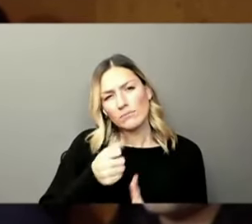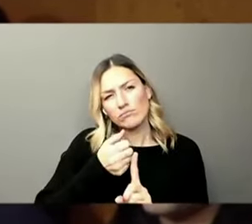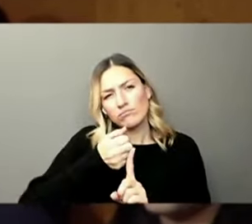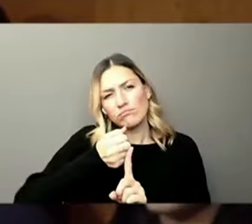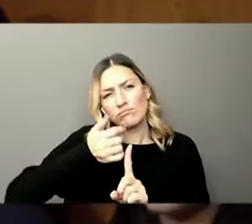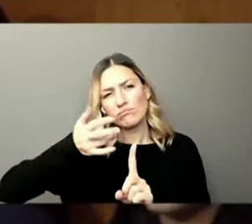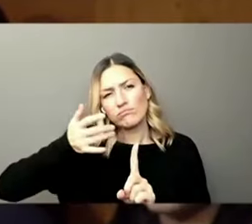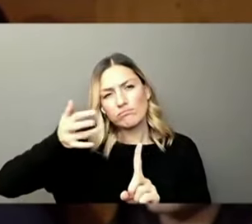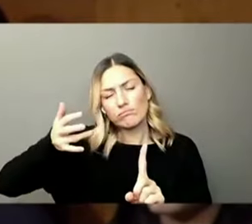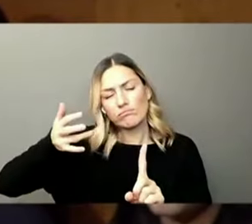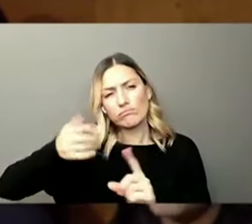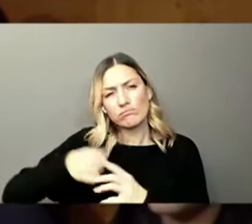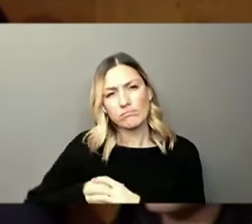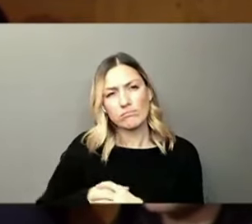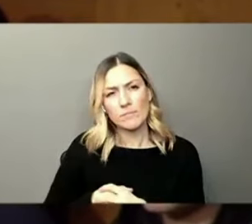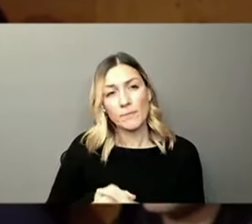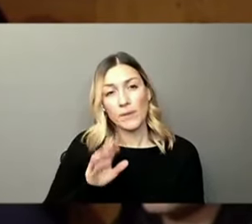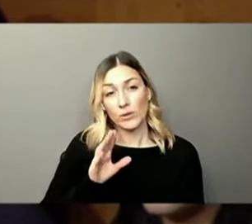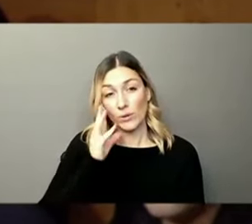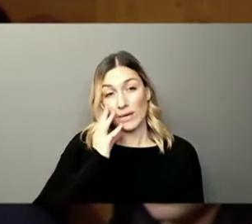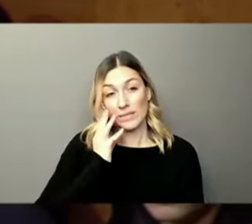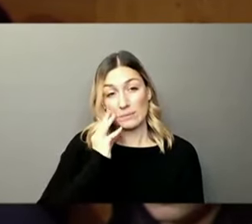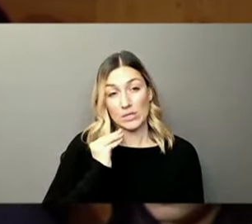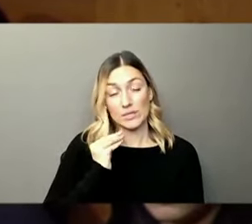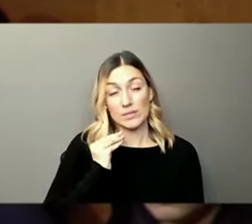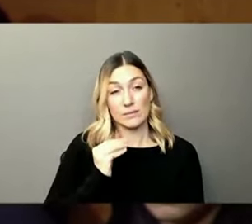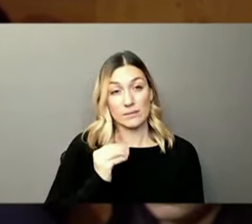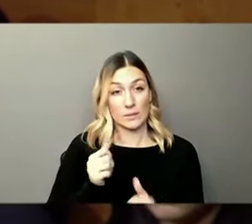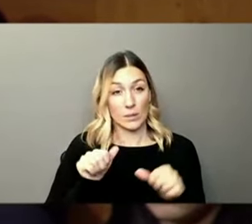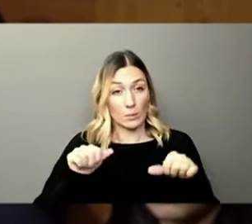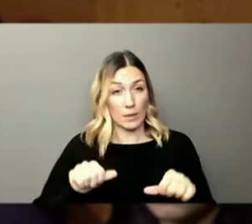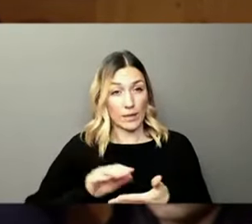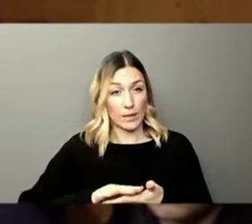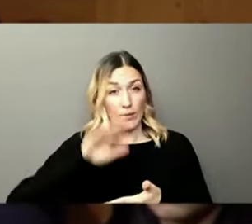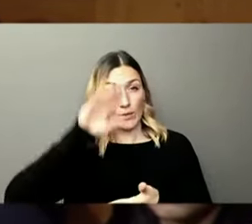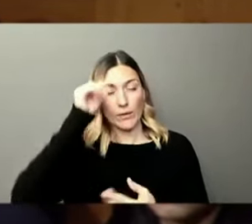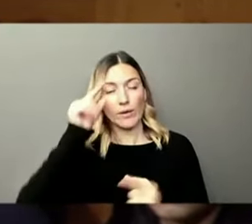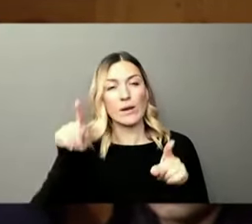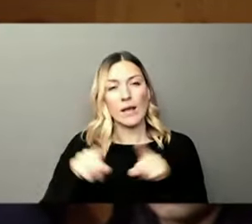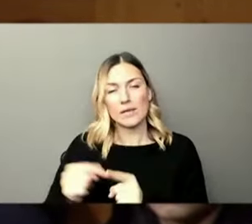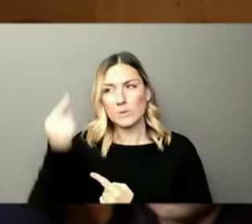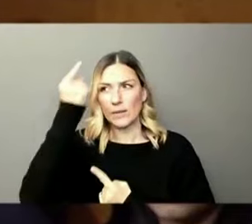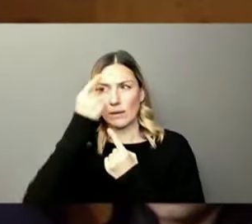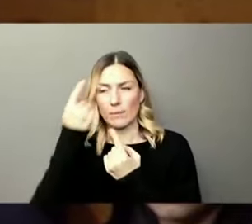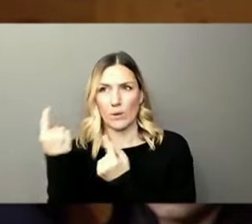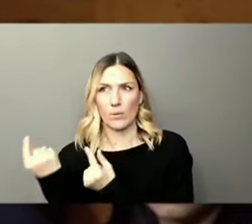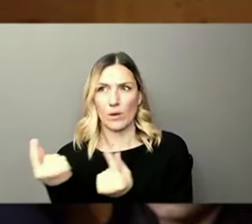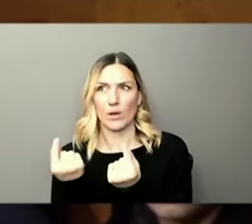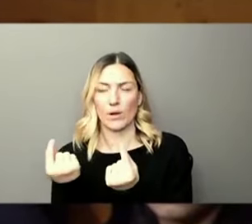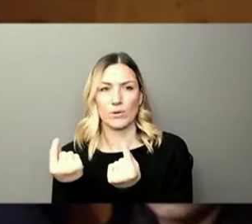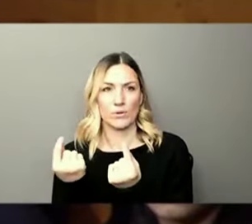about what that experience has been? And I'm wondering if we might be able to learn something from that as we think about what we can do to make this work better.